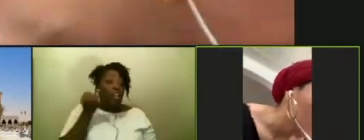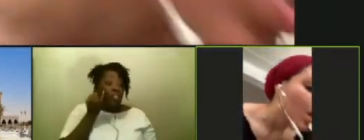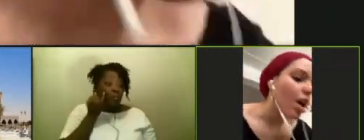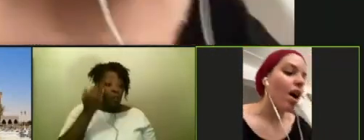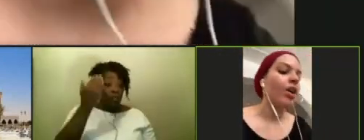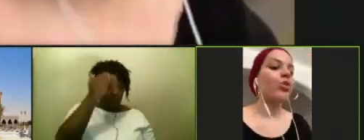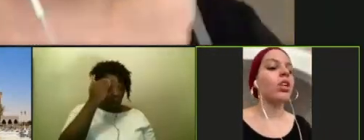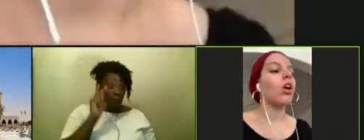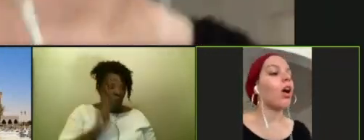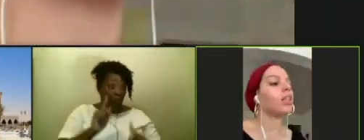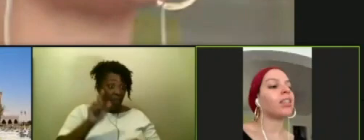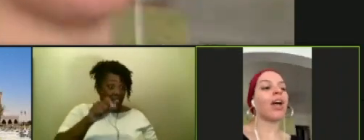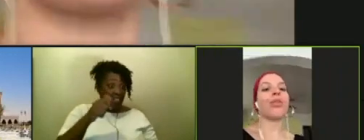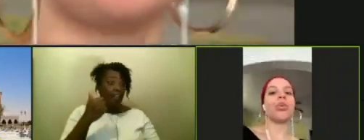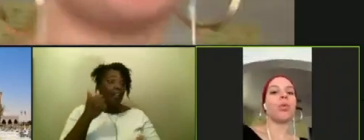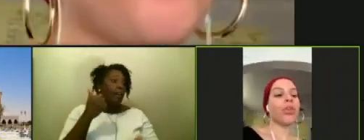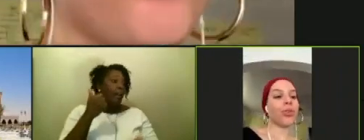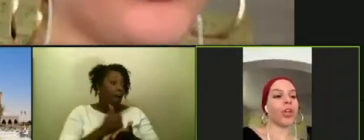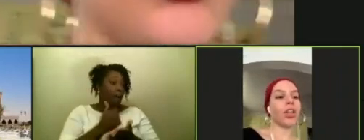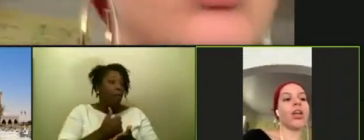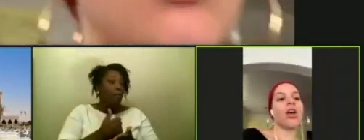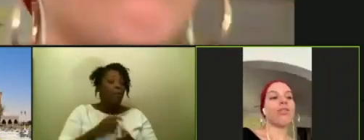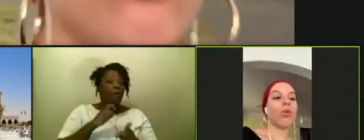book, you can call us at